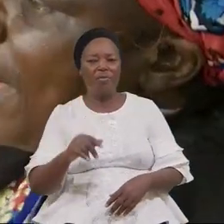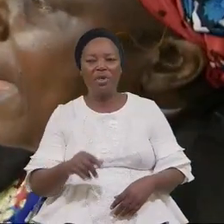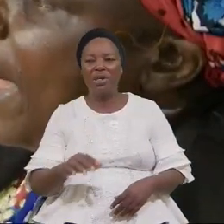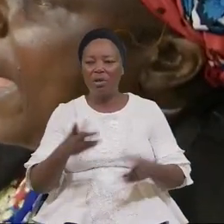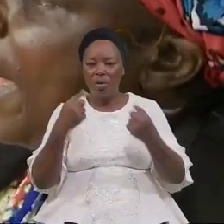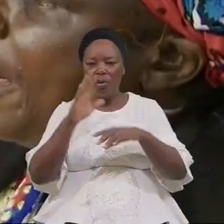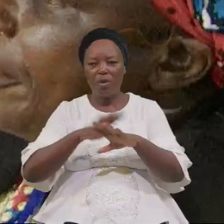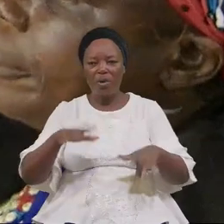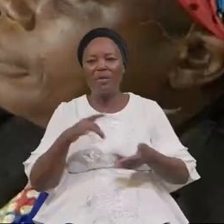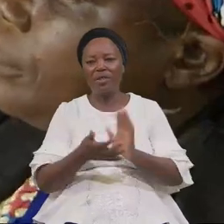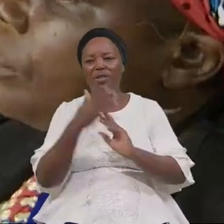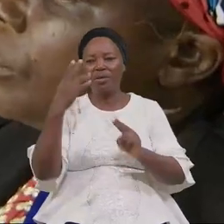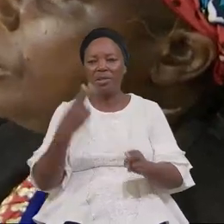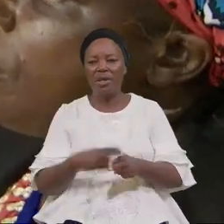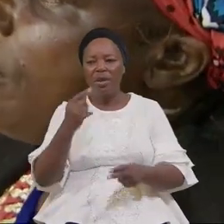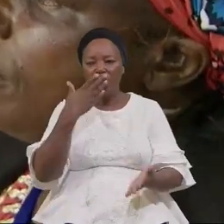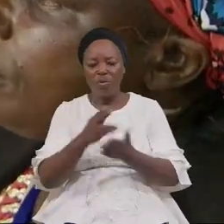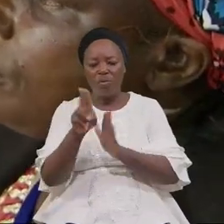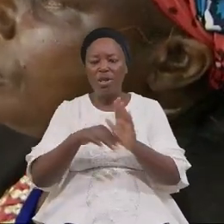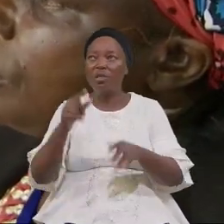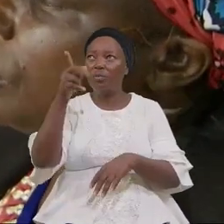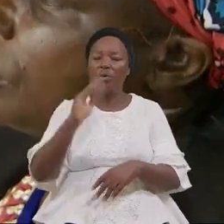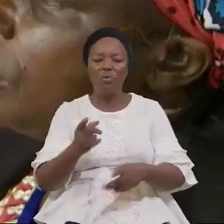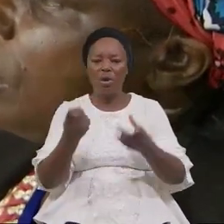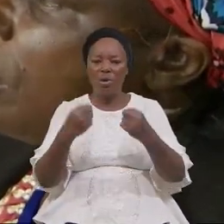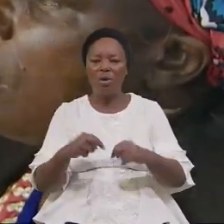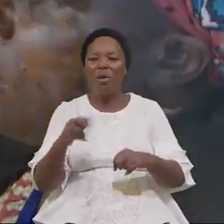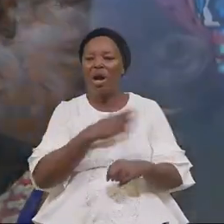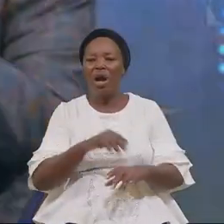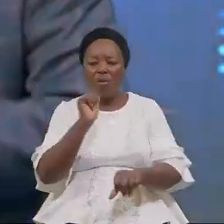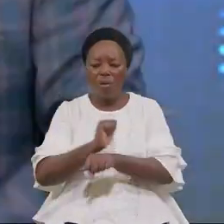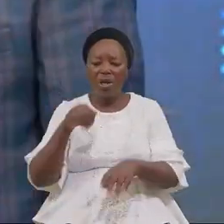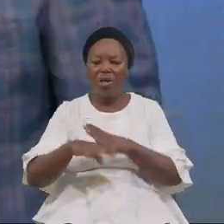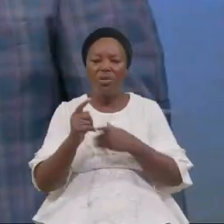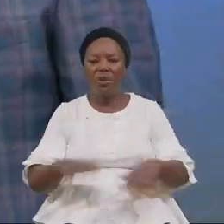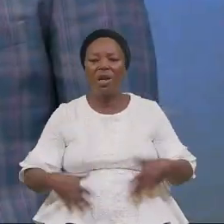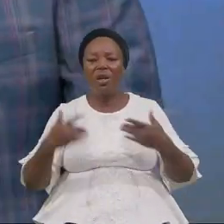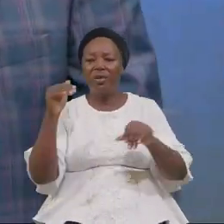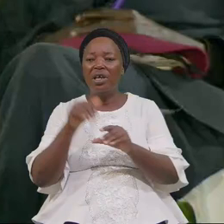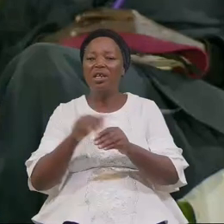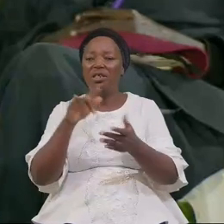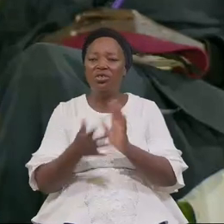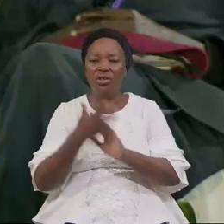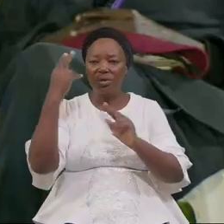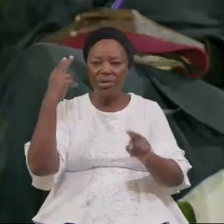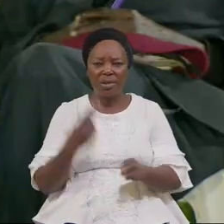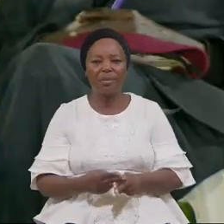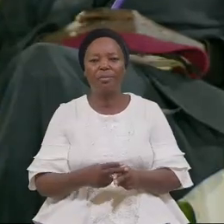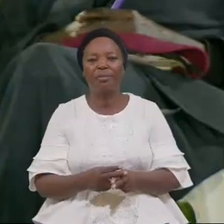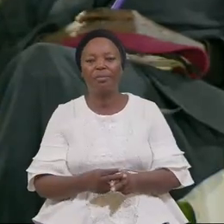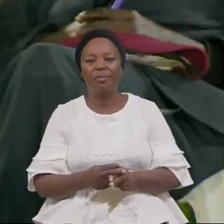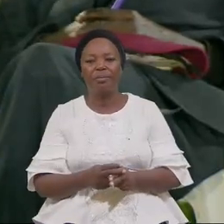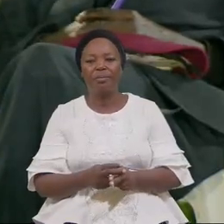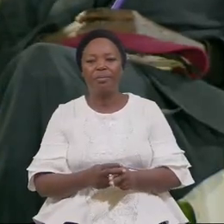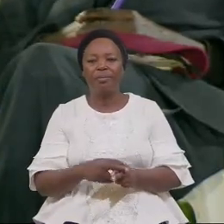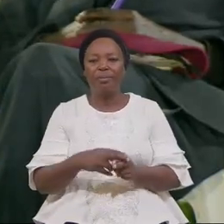life. The goodness of God will be activated for your life in Jesus' name. They